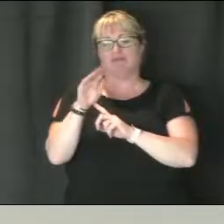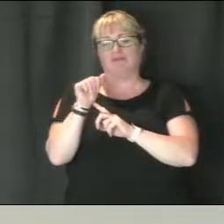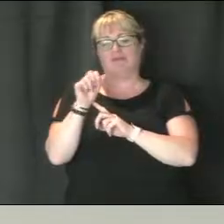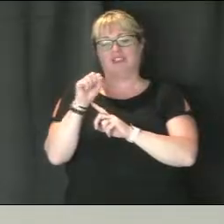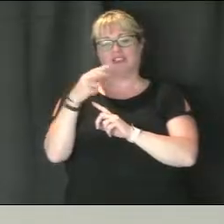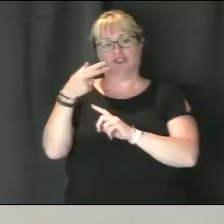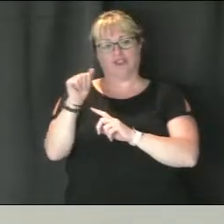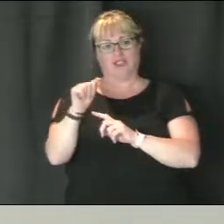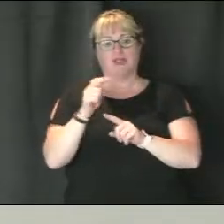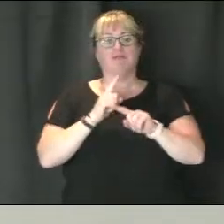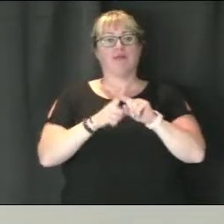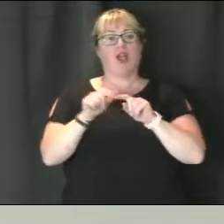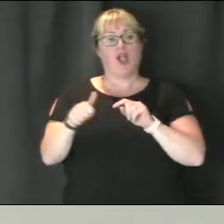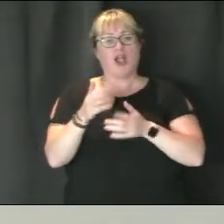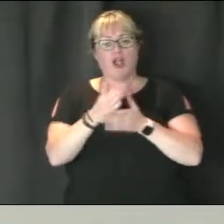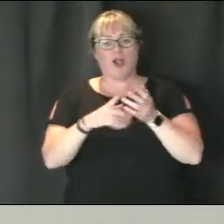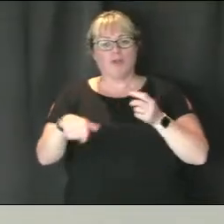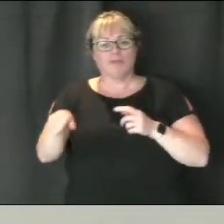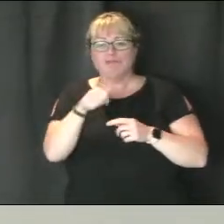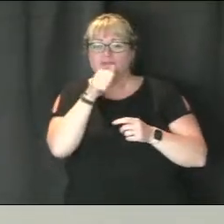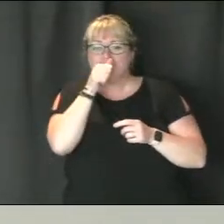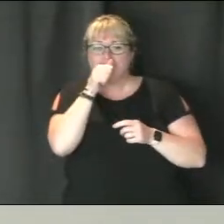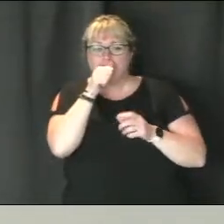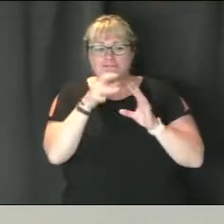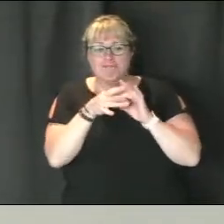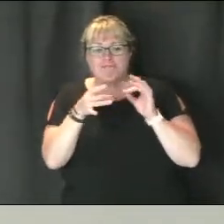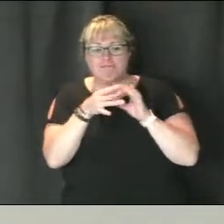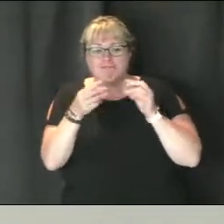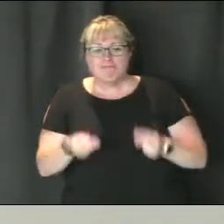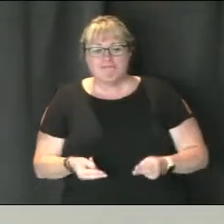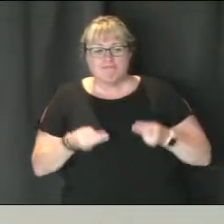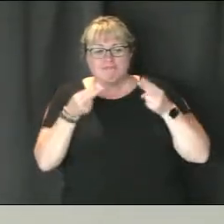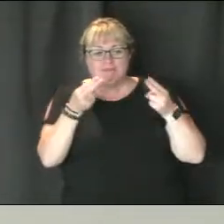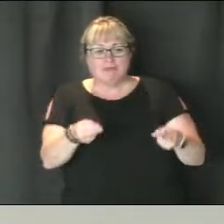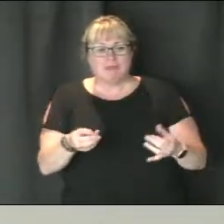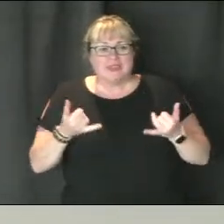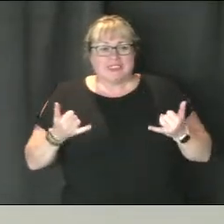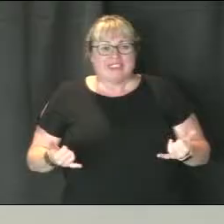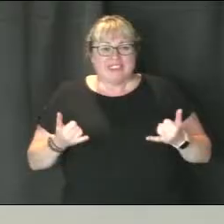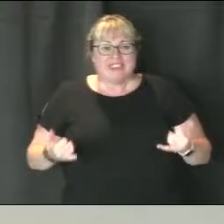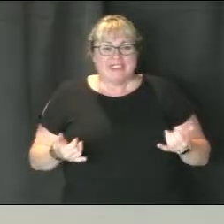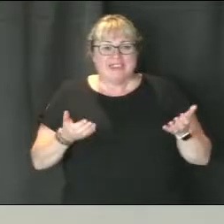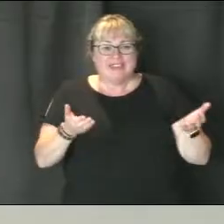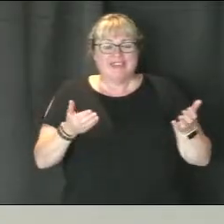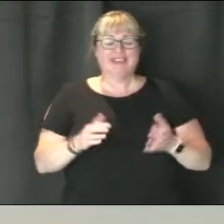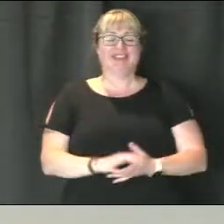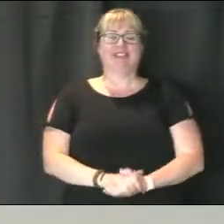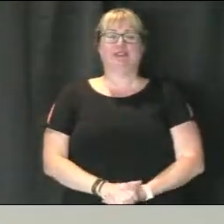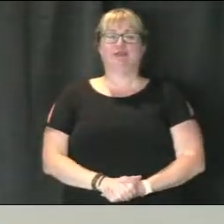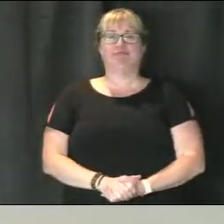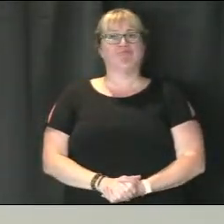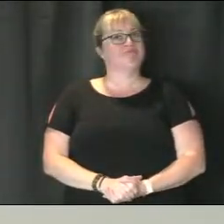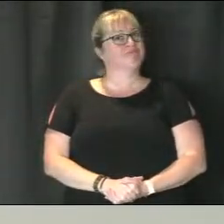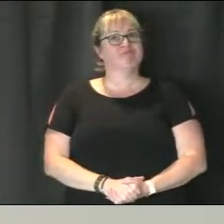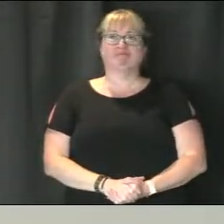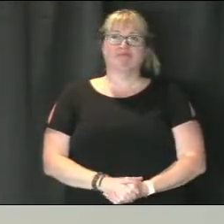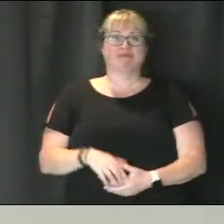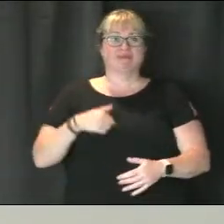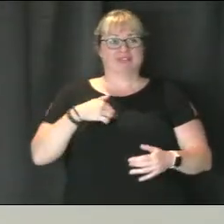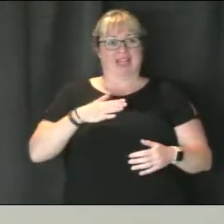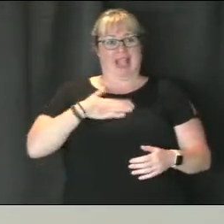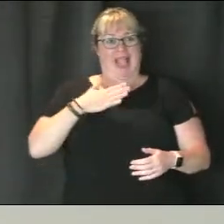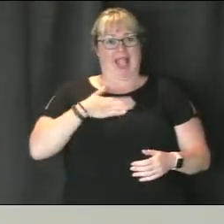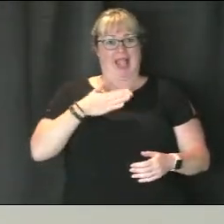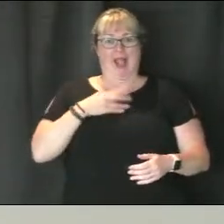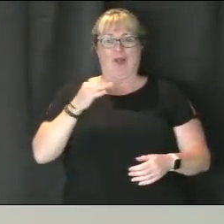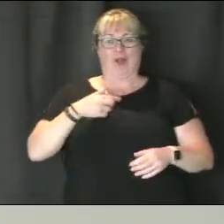who, in secret, got together and put me in the position I'm in today. I don't know if I should be thrilled or